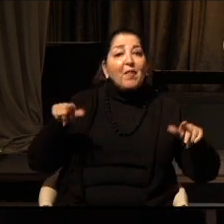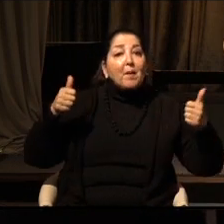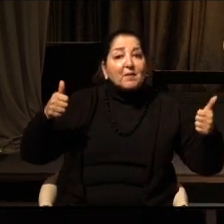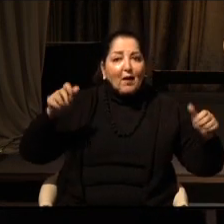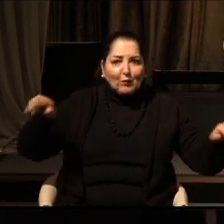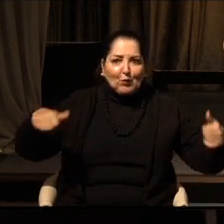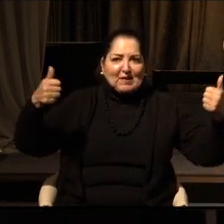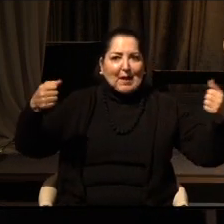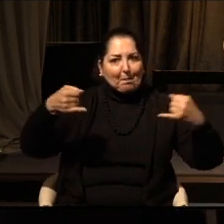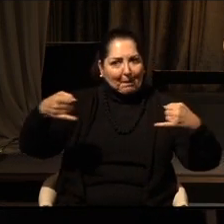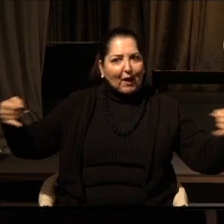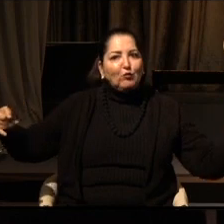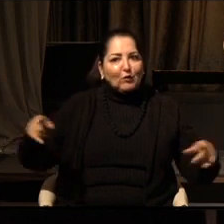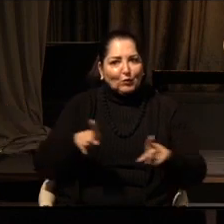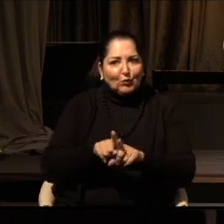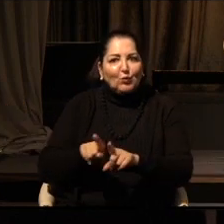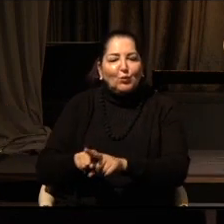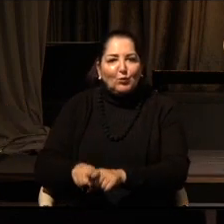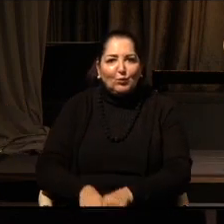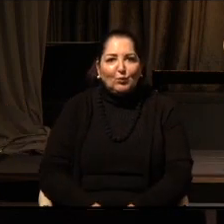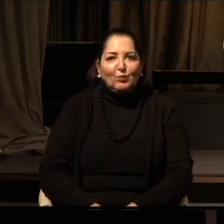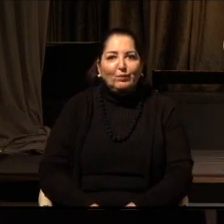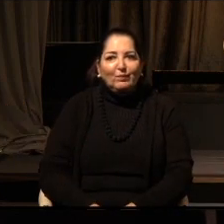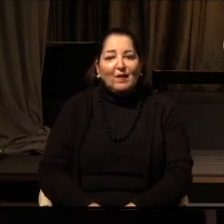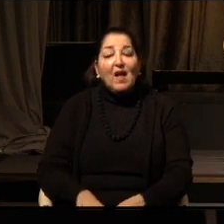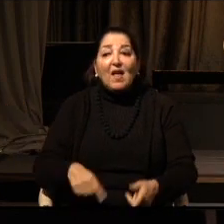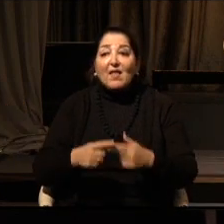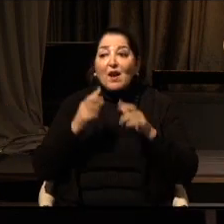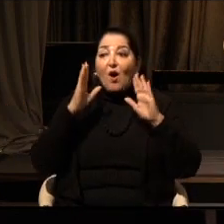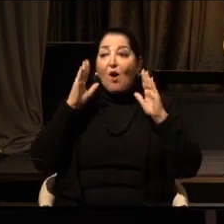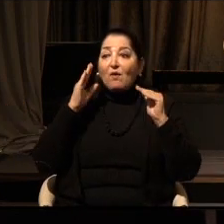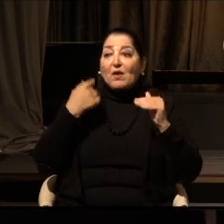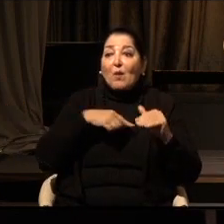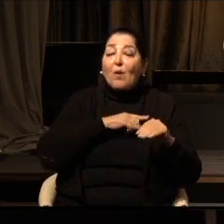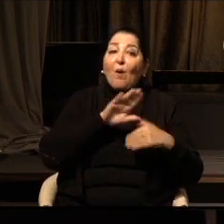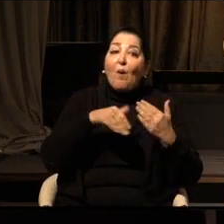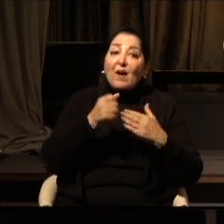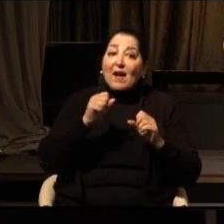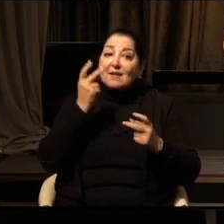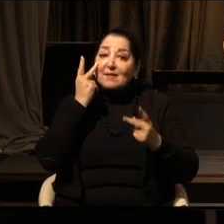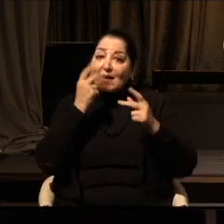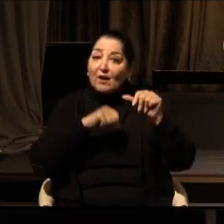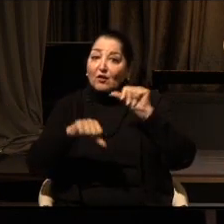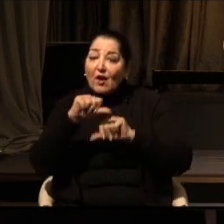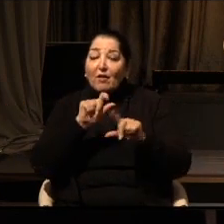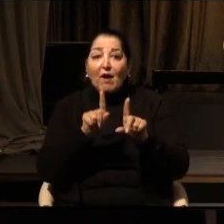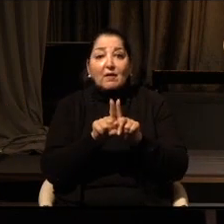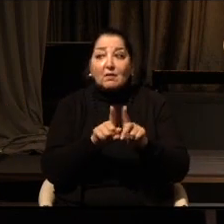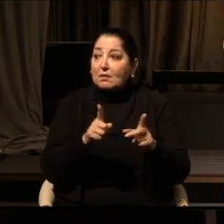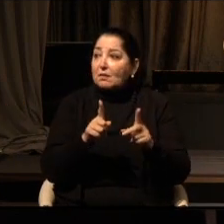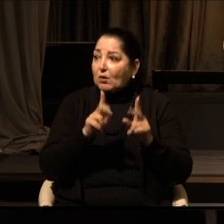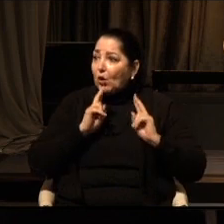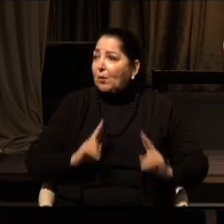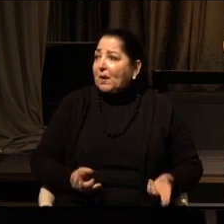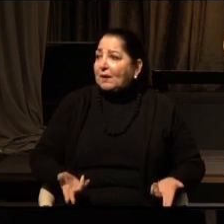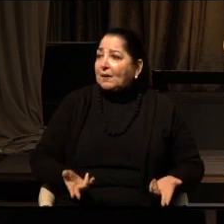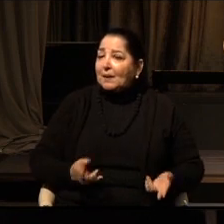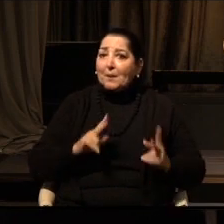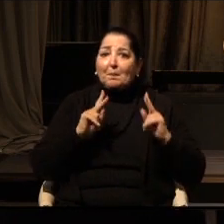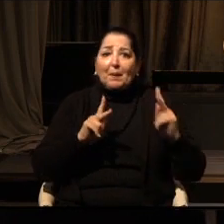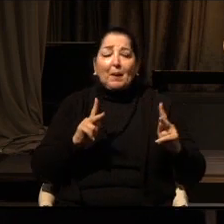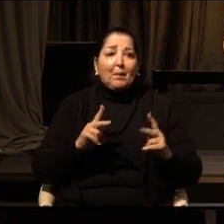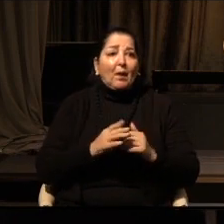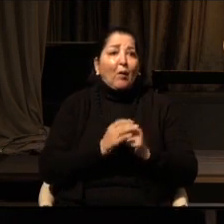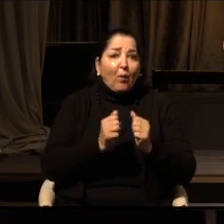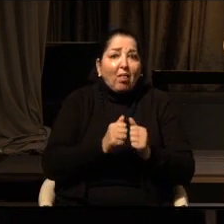themselves. And hopefully then we can all really see each other as, you know, human beings who